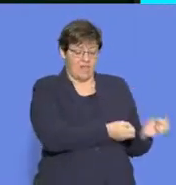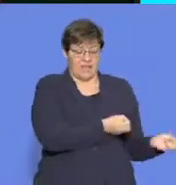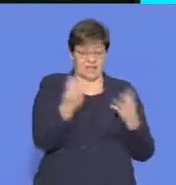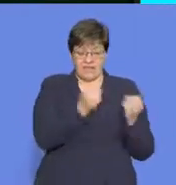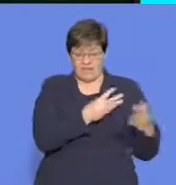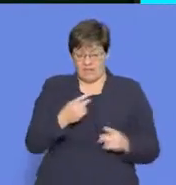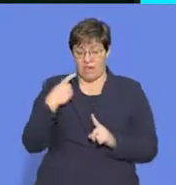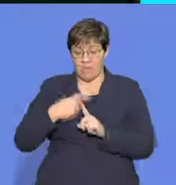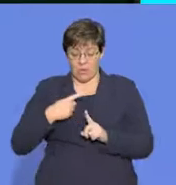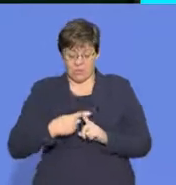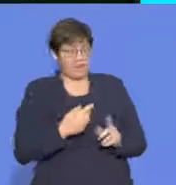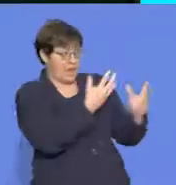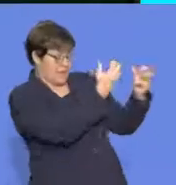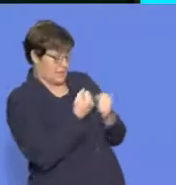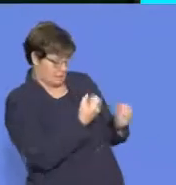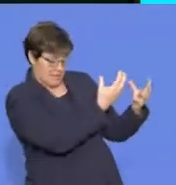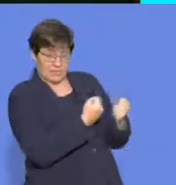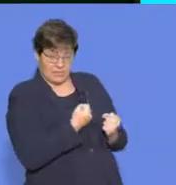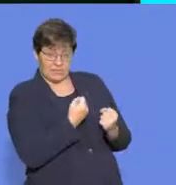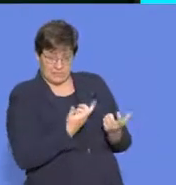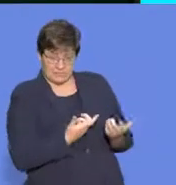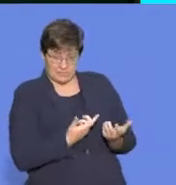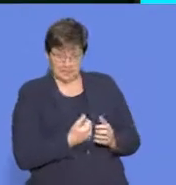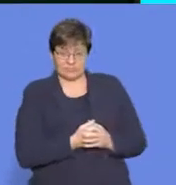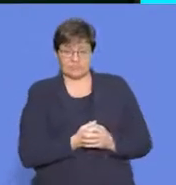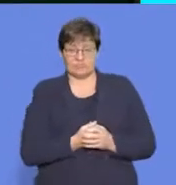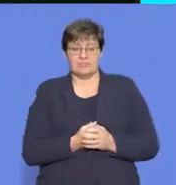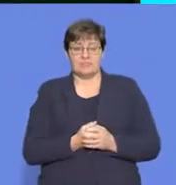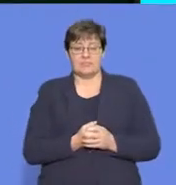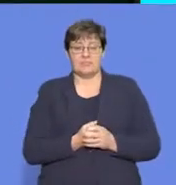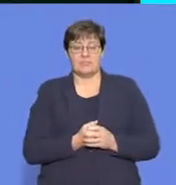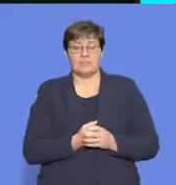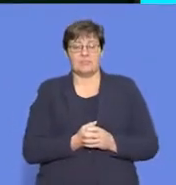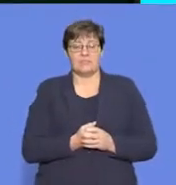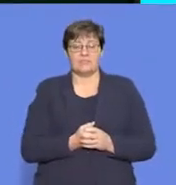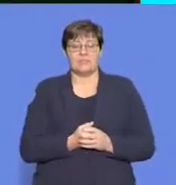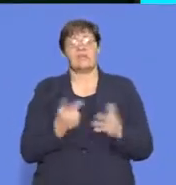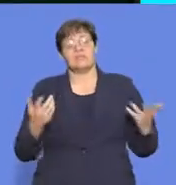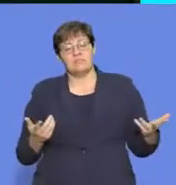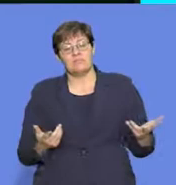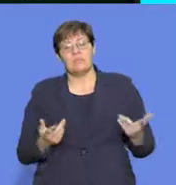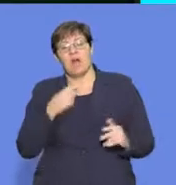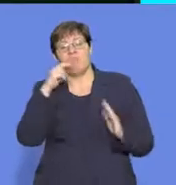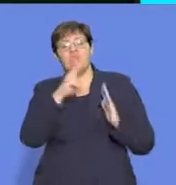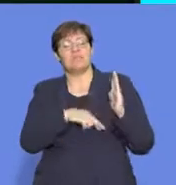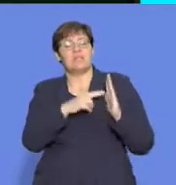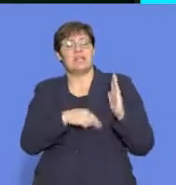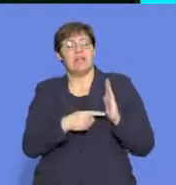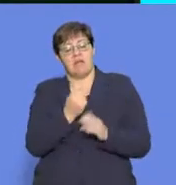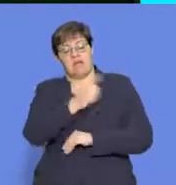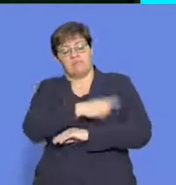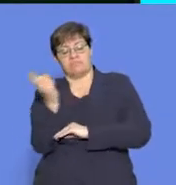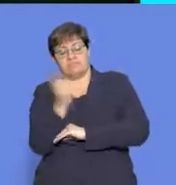the movement of electrons from the zinc through to the copper, as I've indicated. And that gives us a